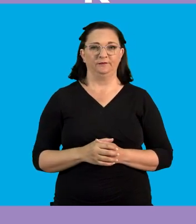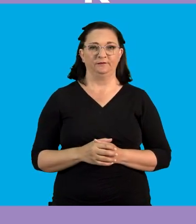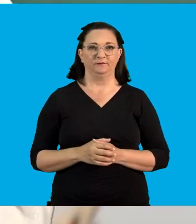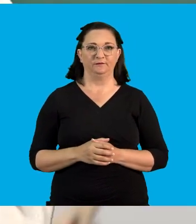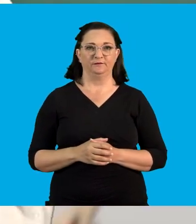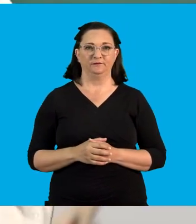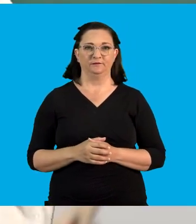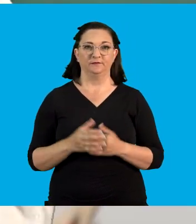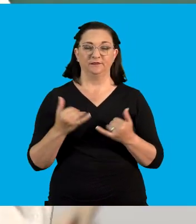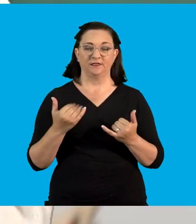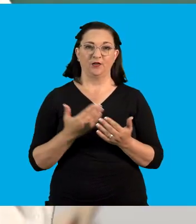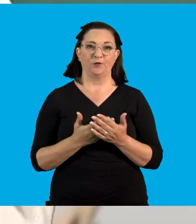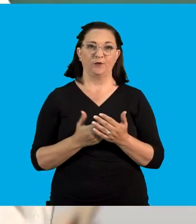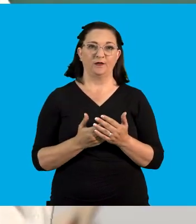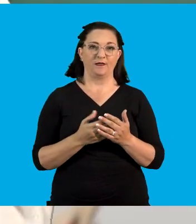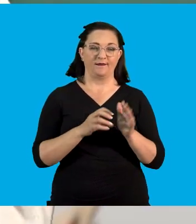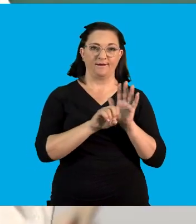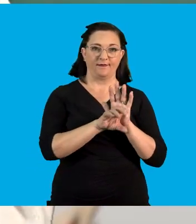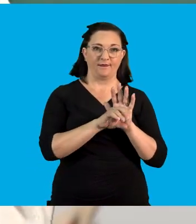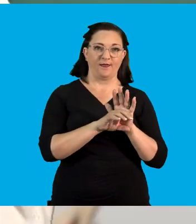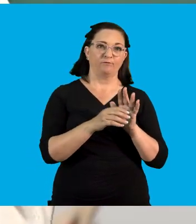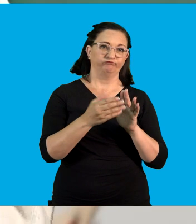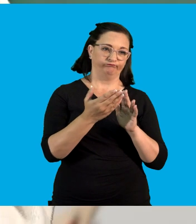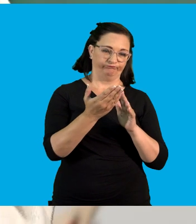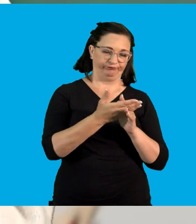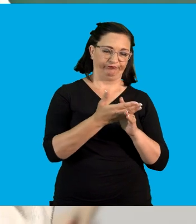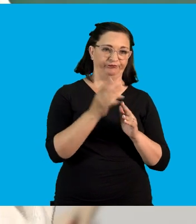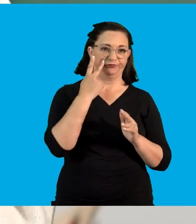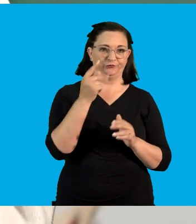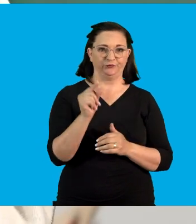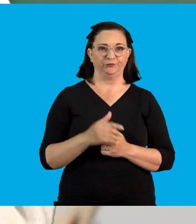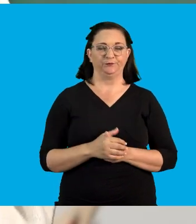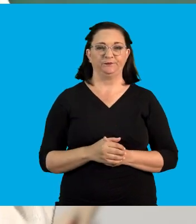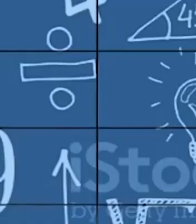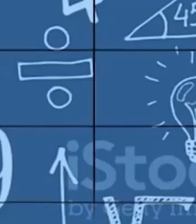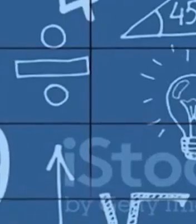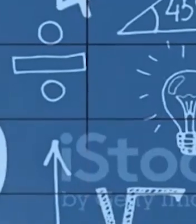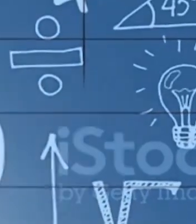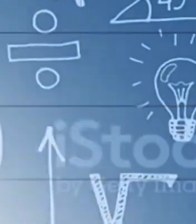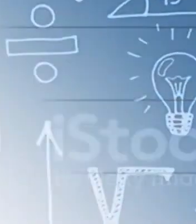For now, let's stop there and go for an ad break. See you shortly.